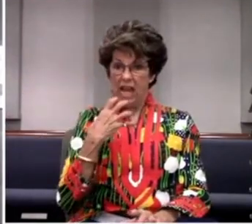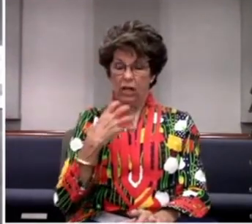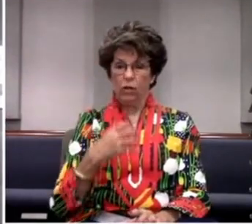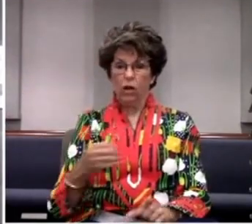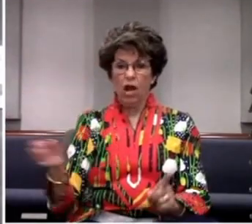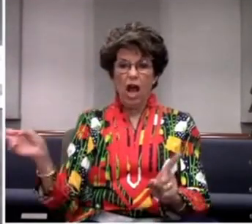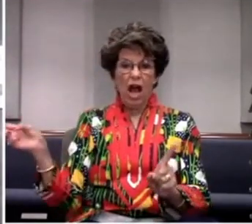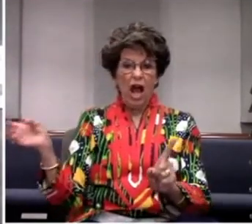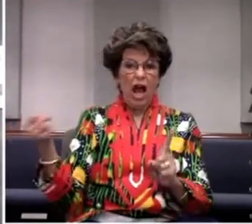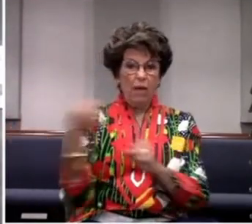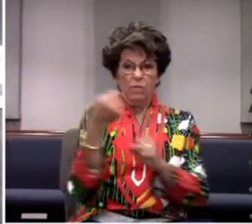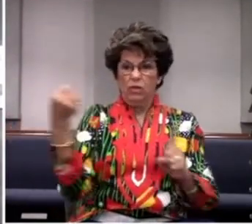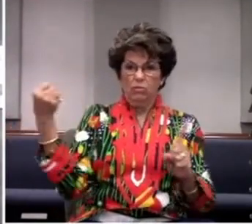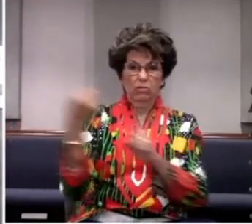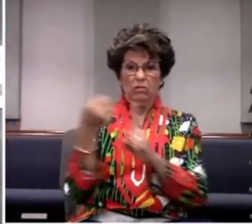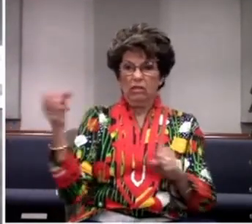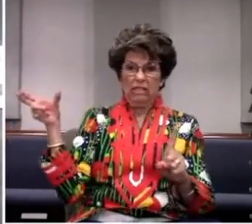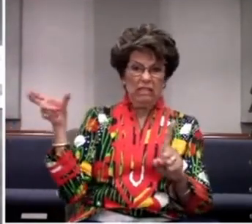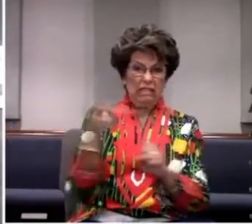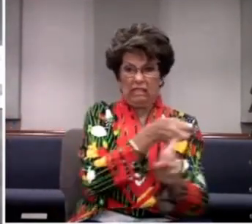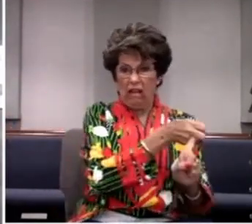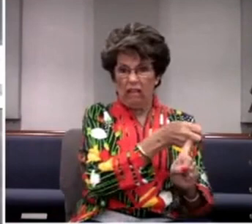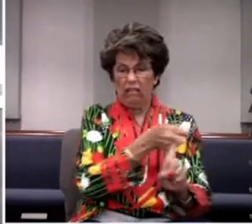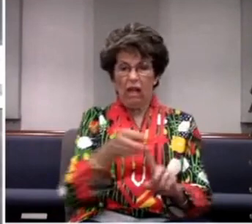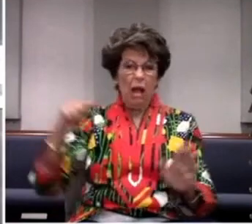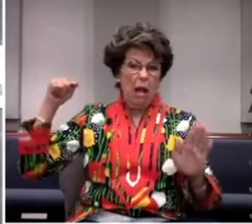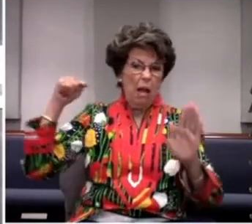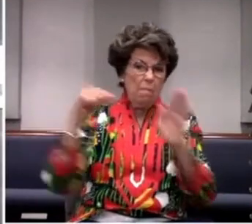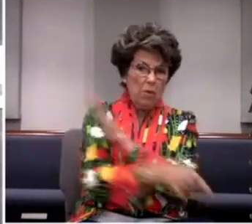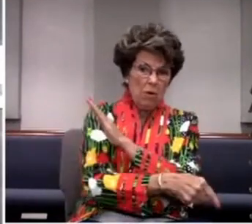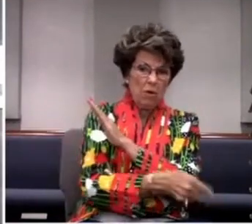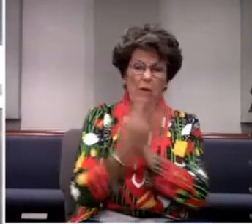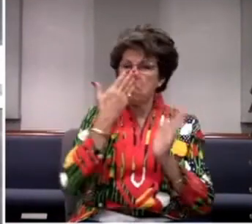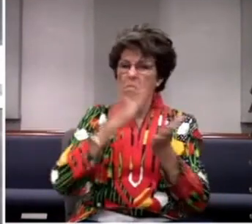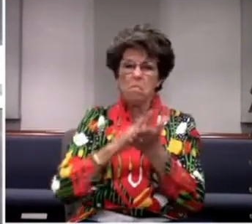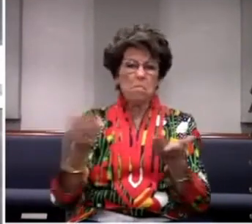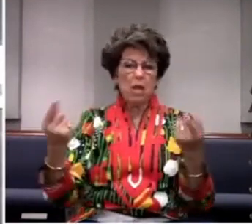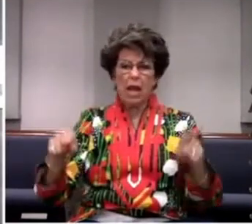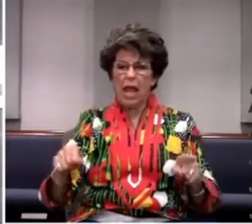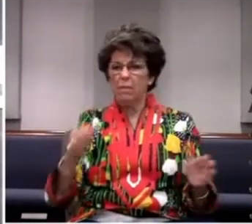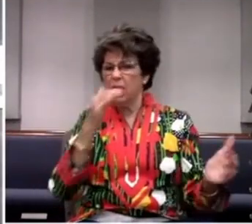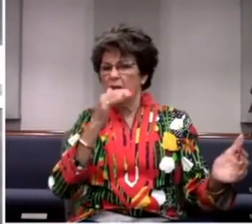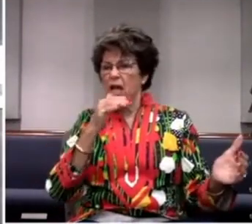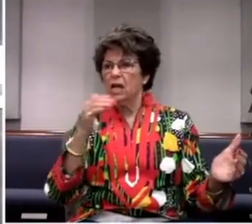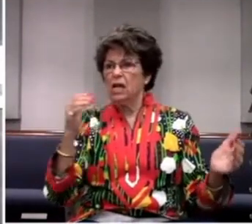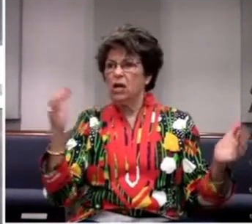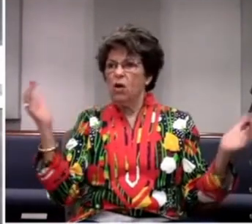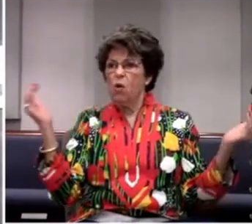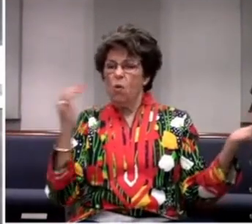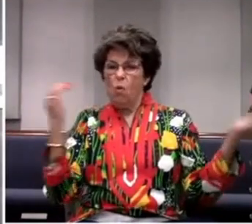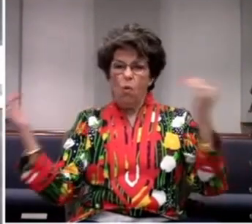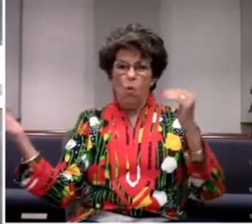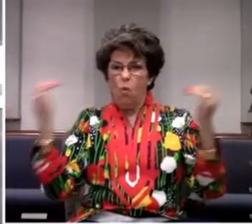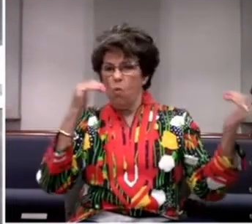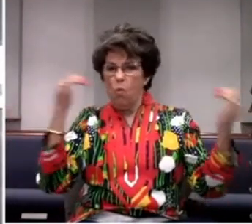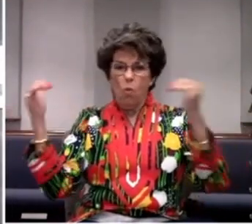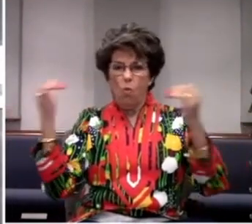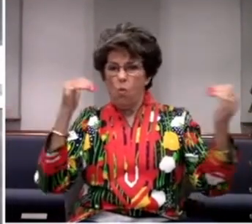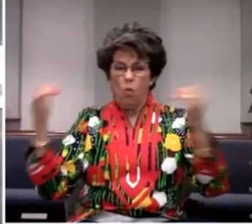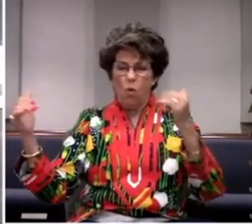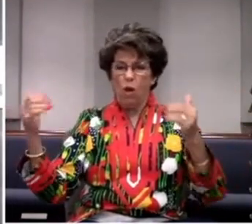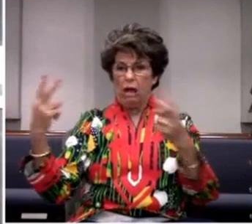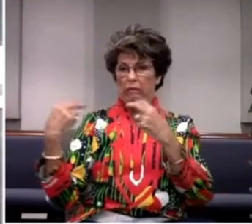abuse, assault, murder, crime, war, pollution,